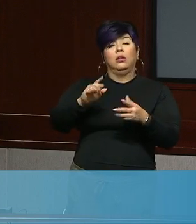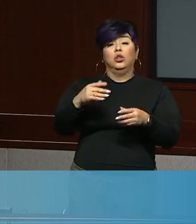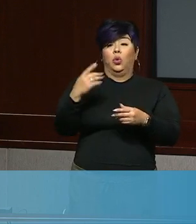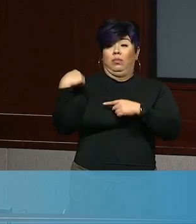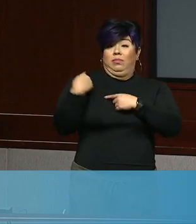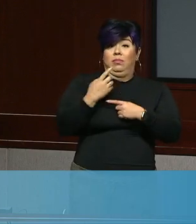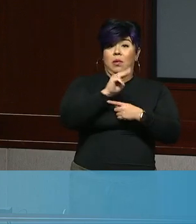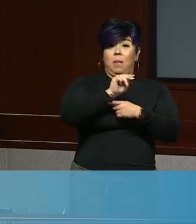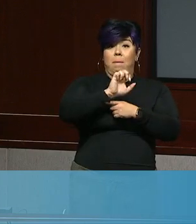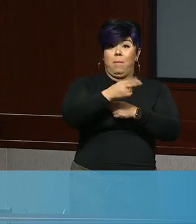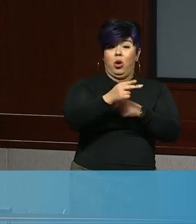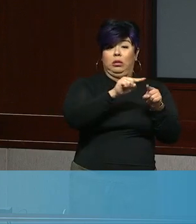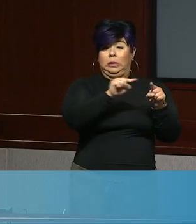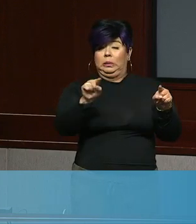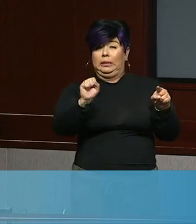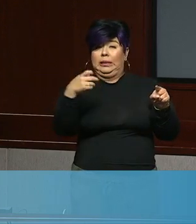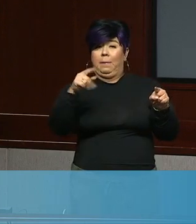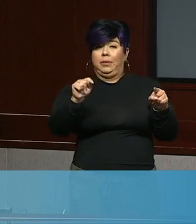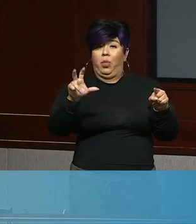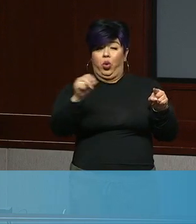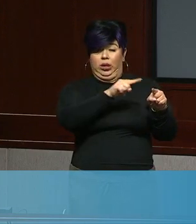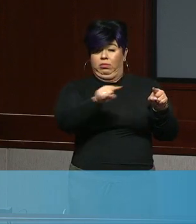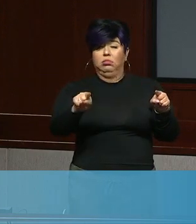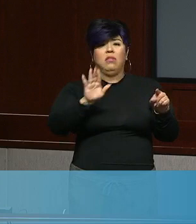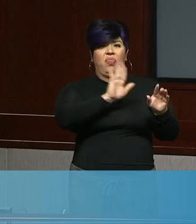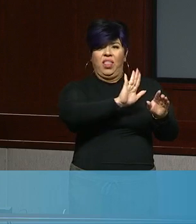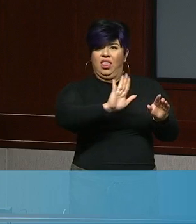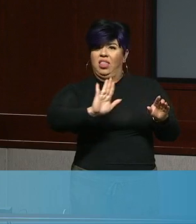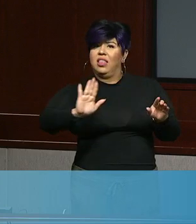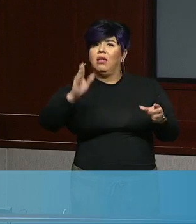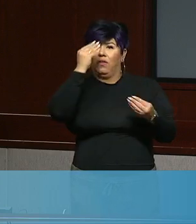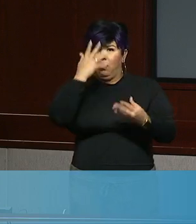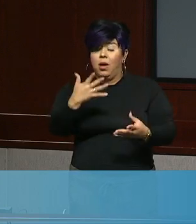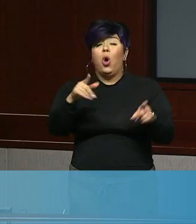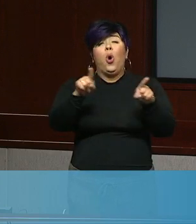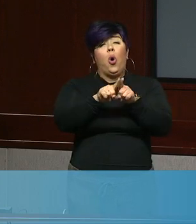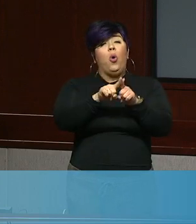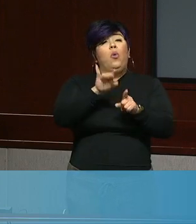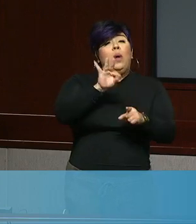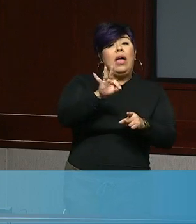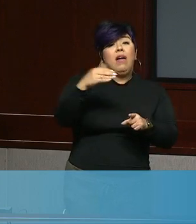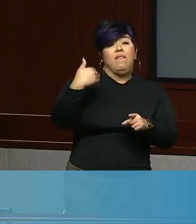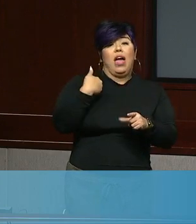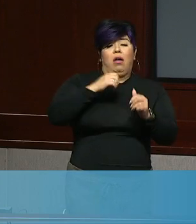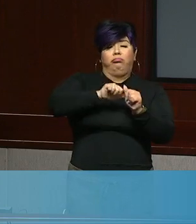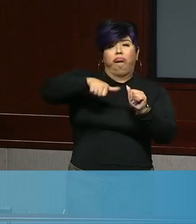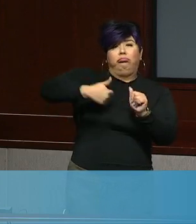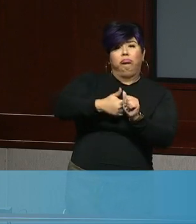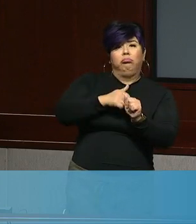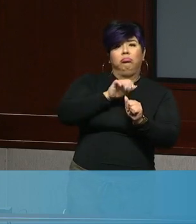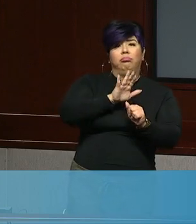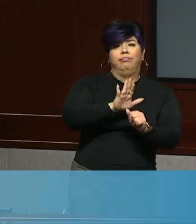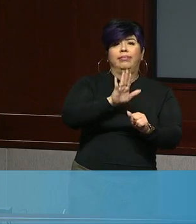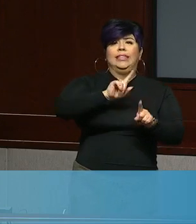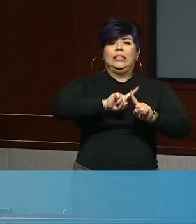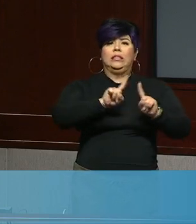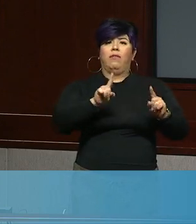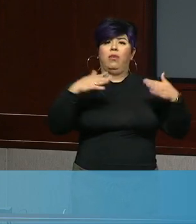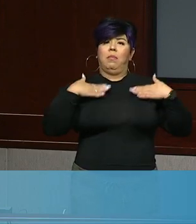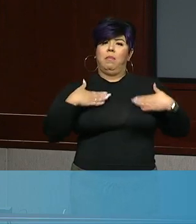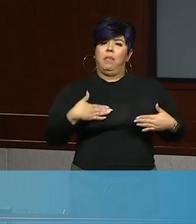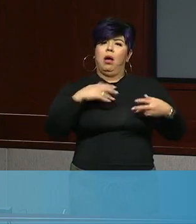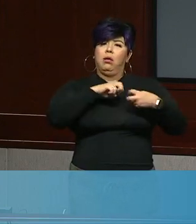through September 30th, as well as a group of underlying health conditions that were identified in their medical record or death